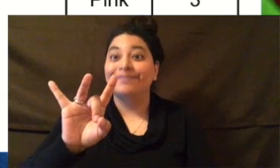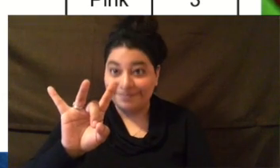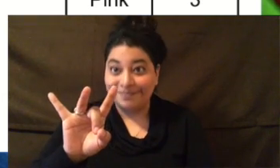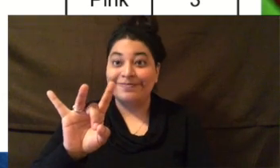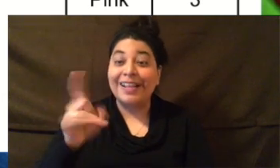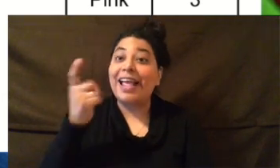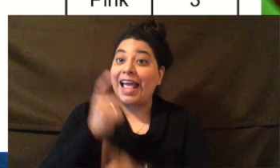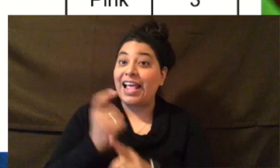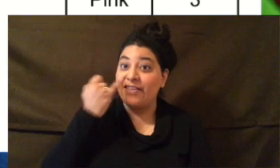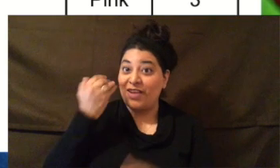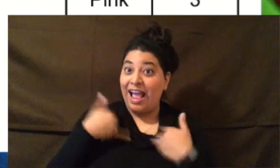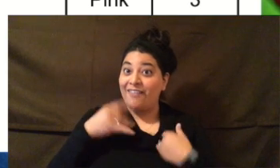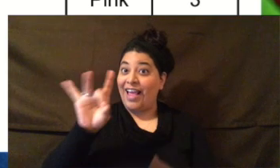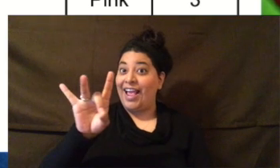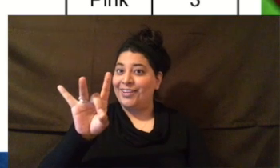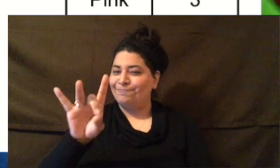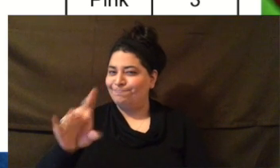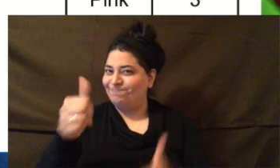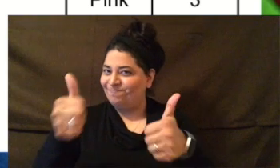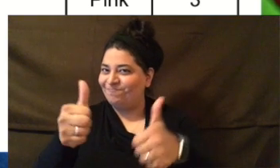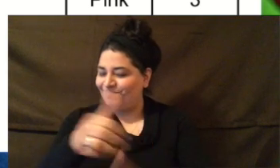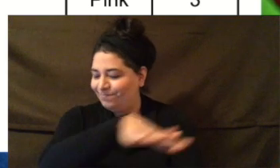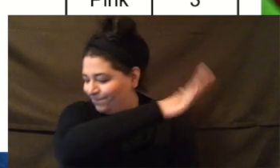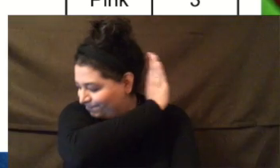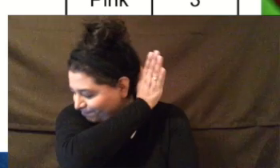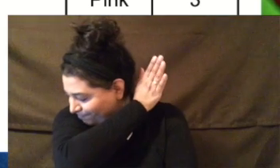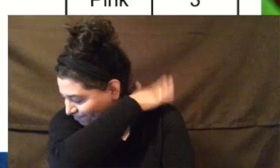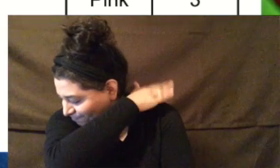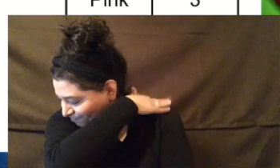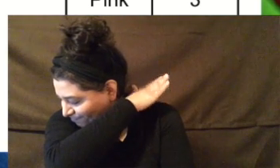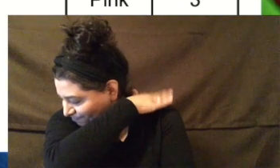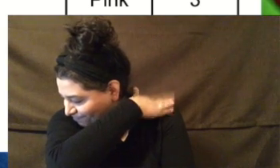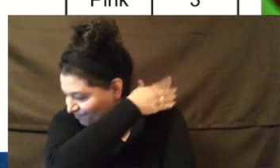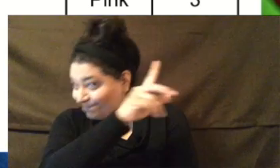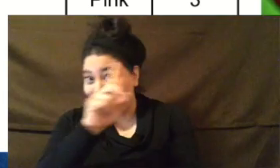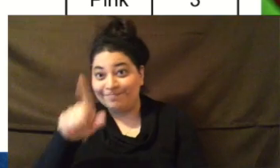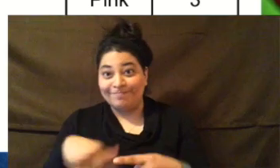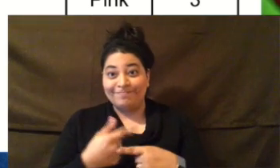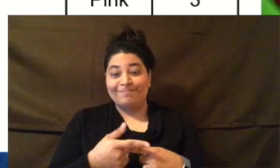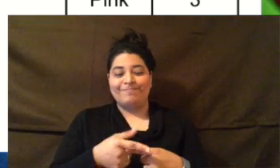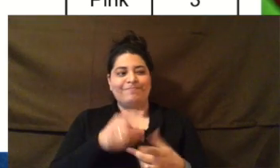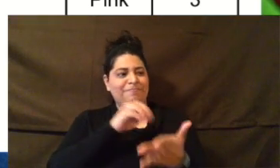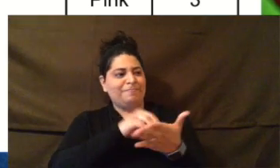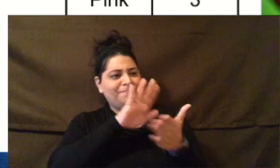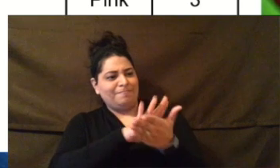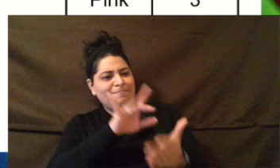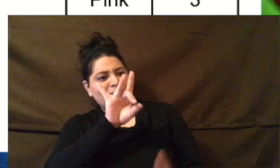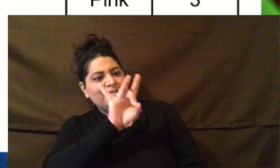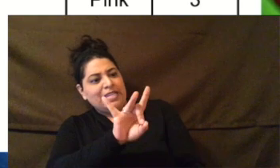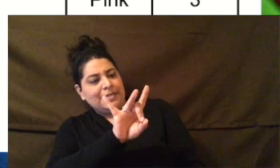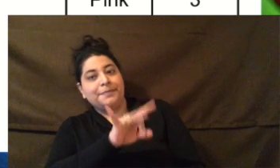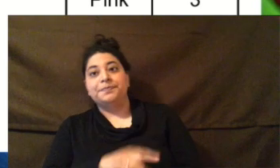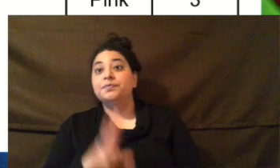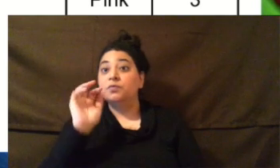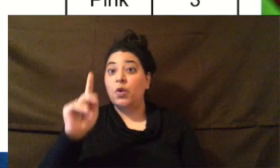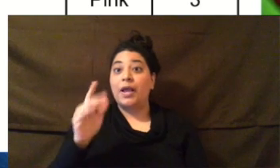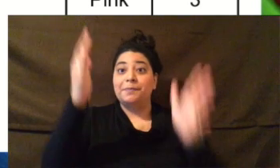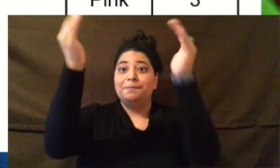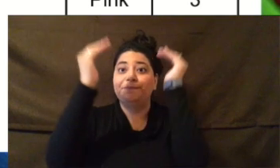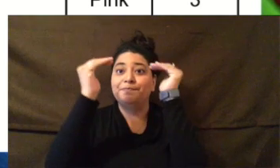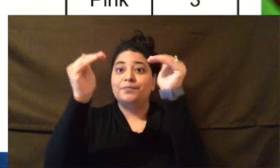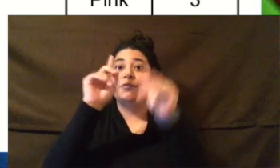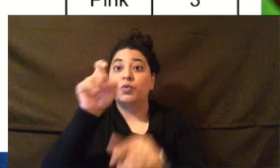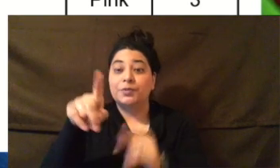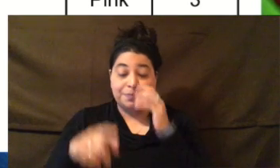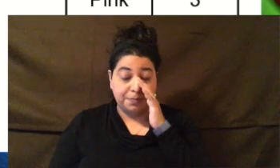8, right? If you got 8, go ahead and give yourself a pat on the back. And then we just go ahead and plug in our answer. All right,